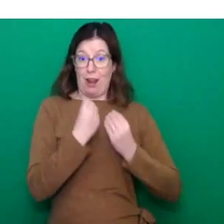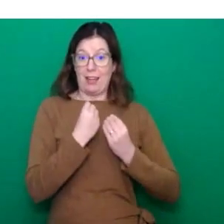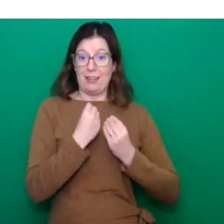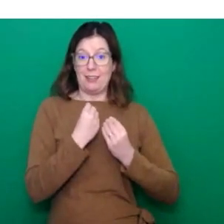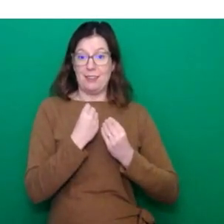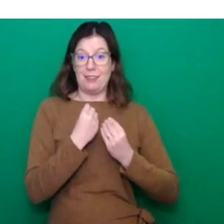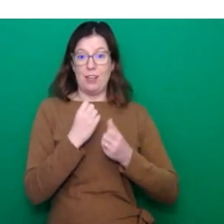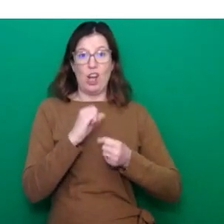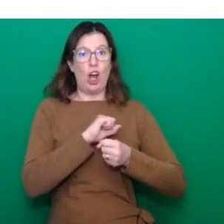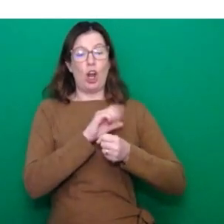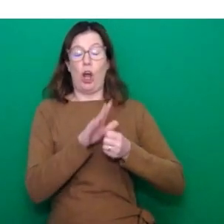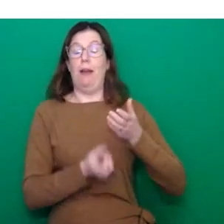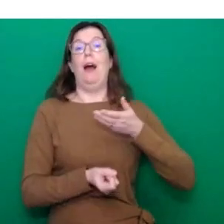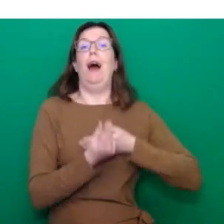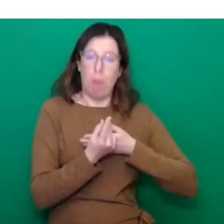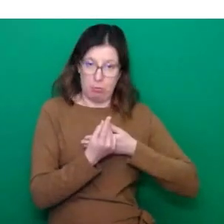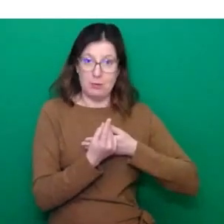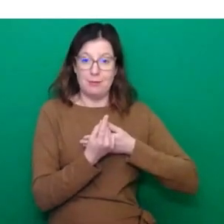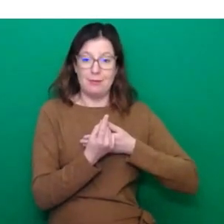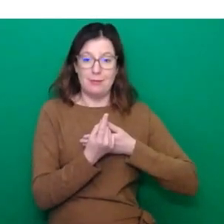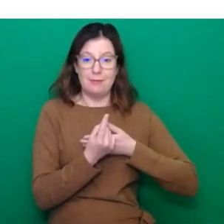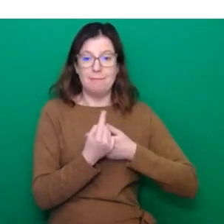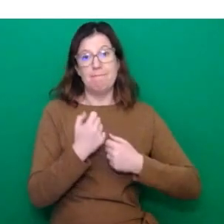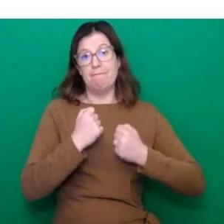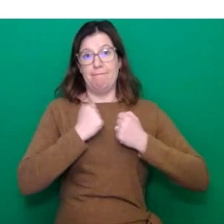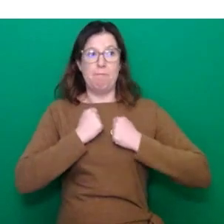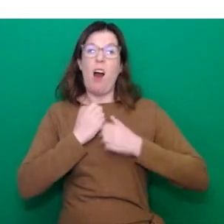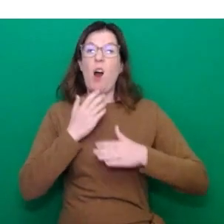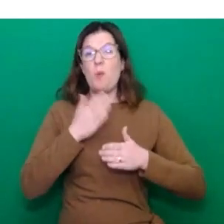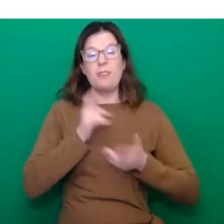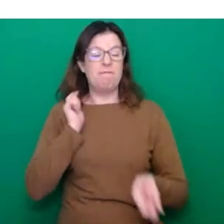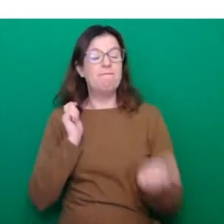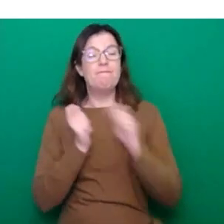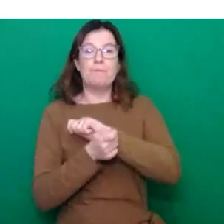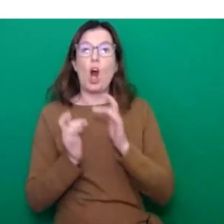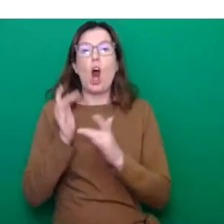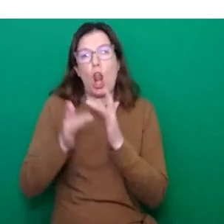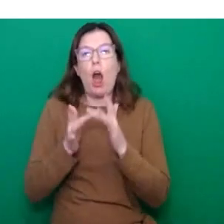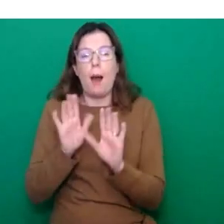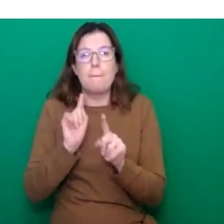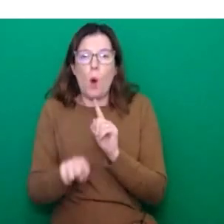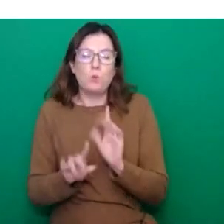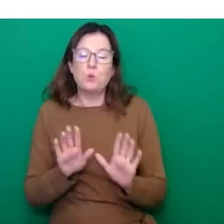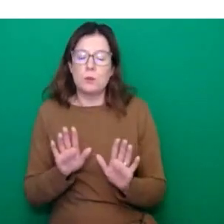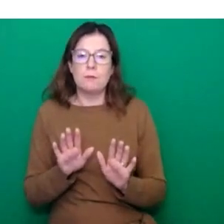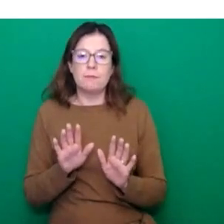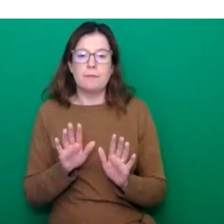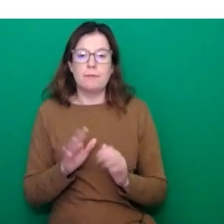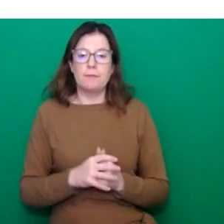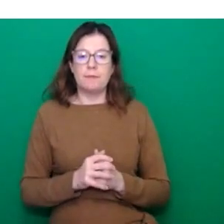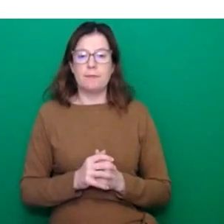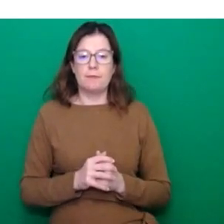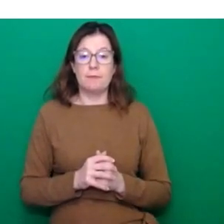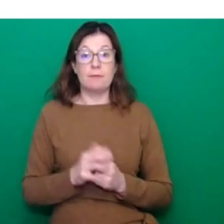glorious COVID hit us. So a lot of my work was online, predominantly it was online. So ever